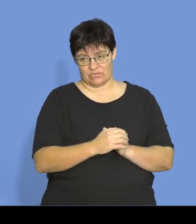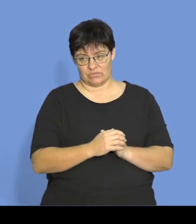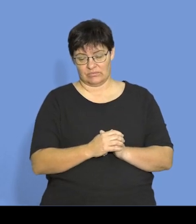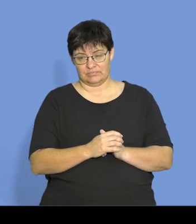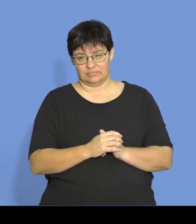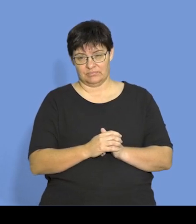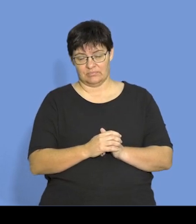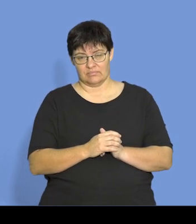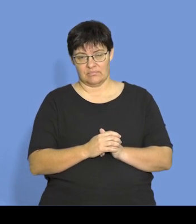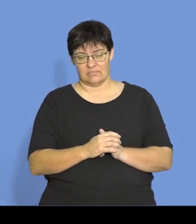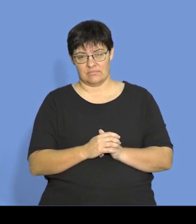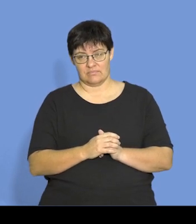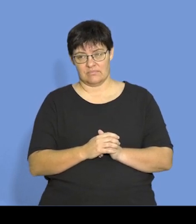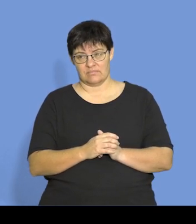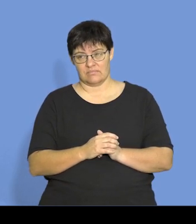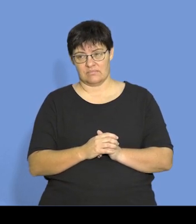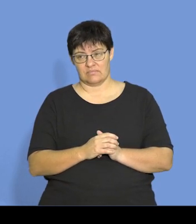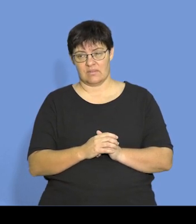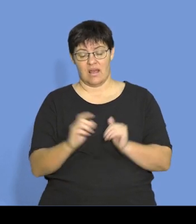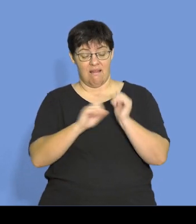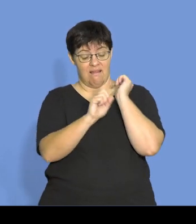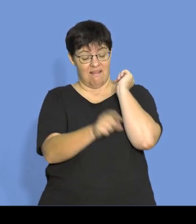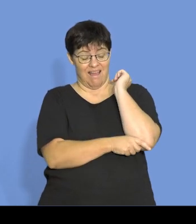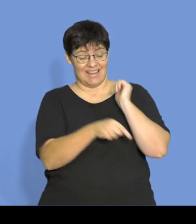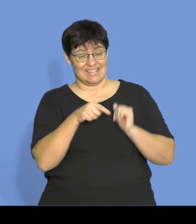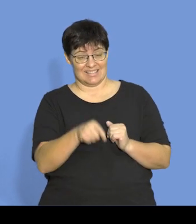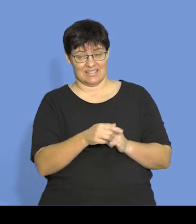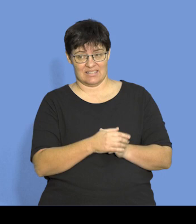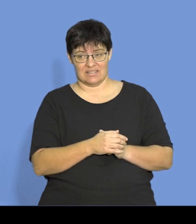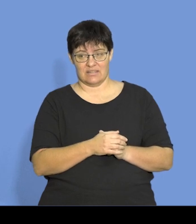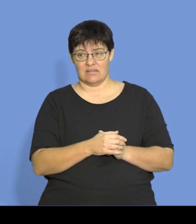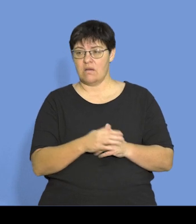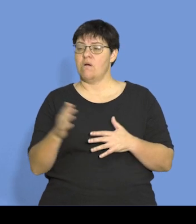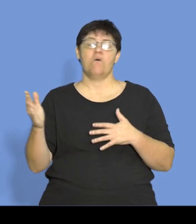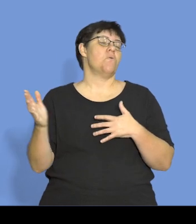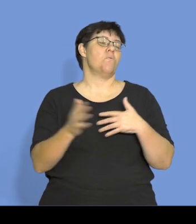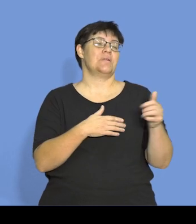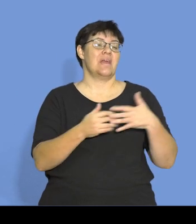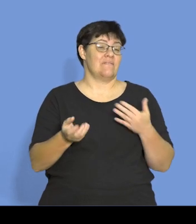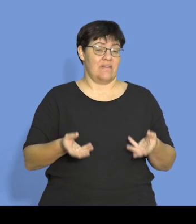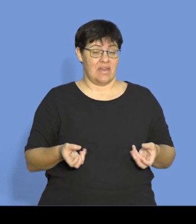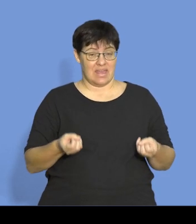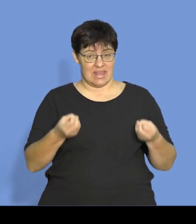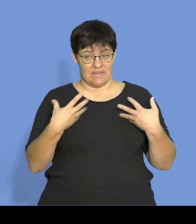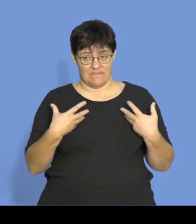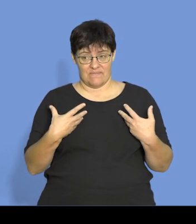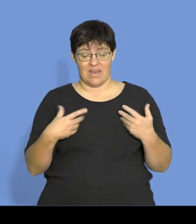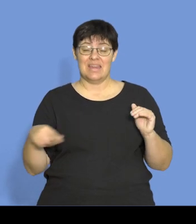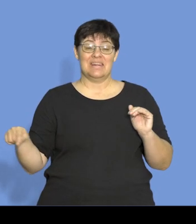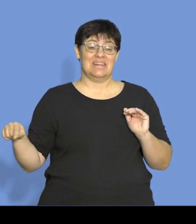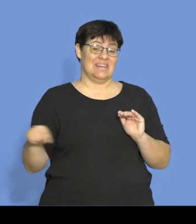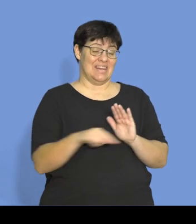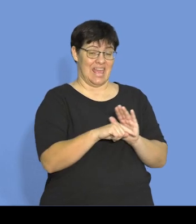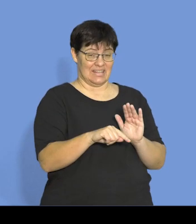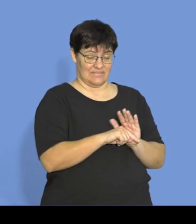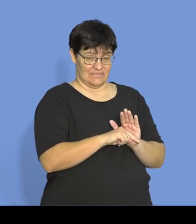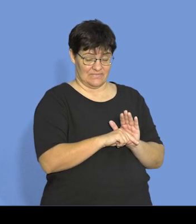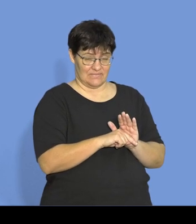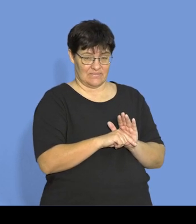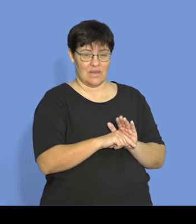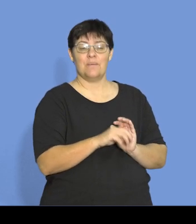than 0. So on this last part here, whatever that gives me